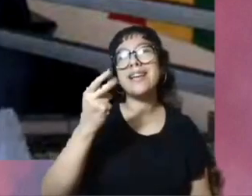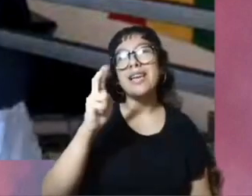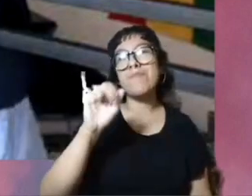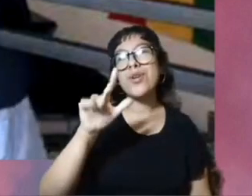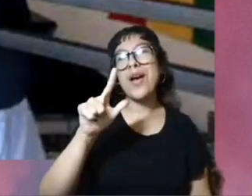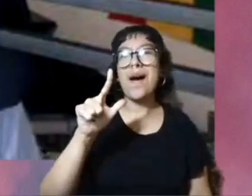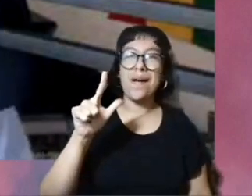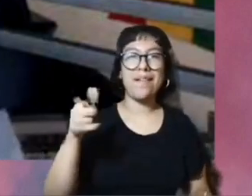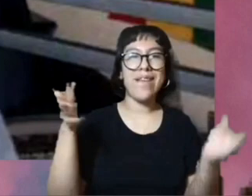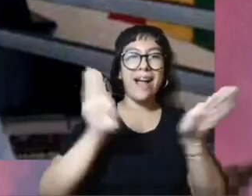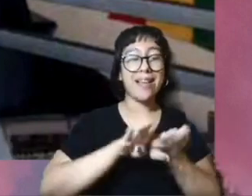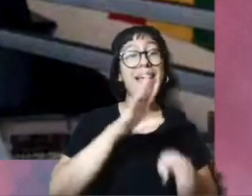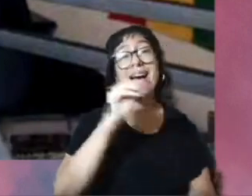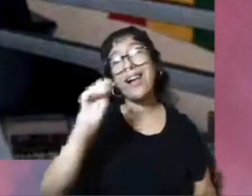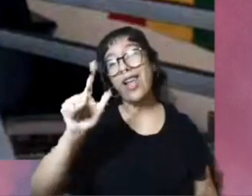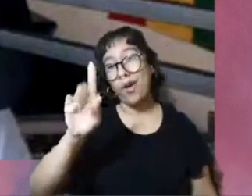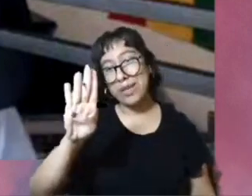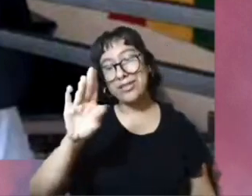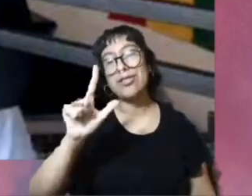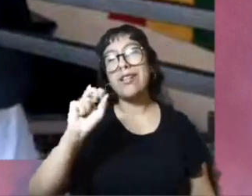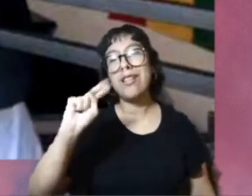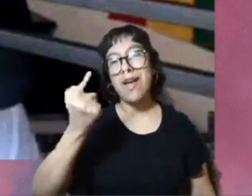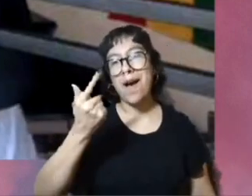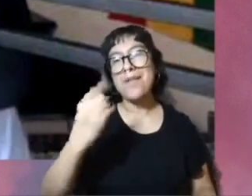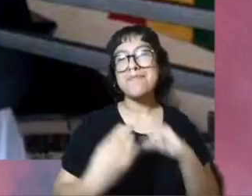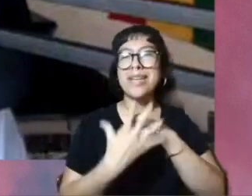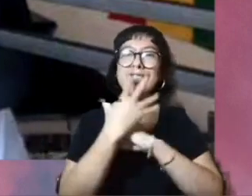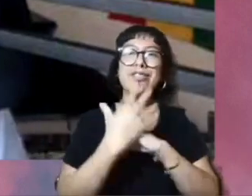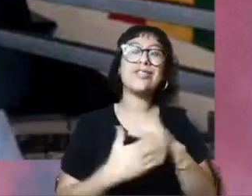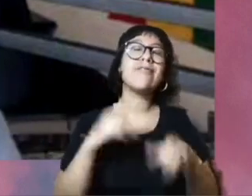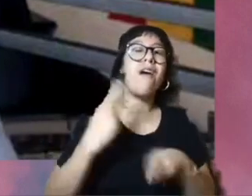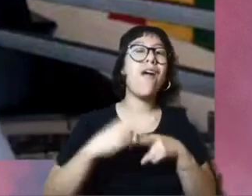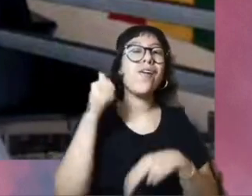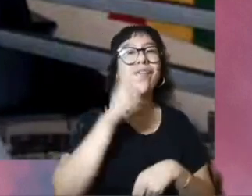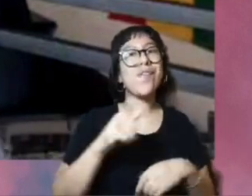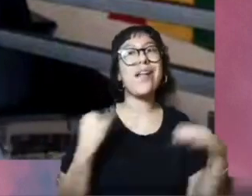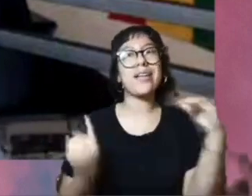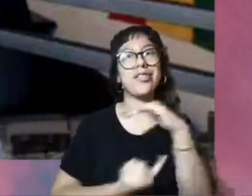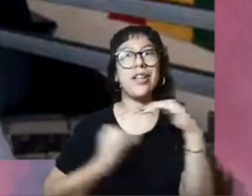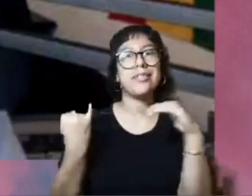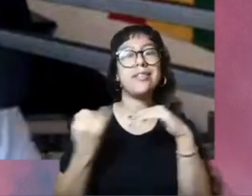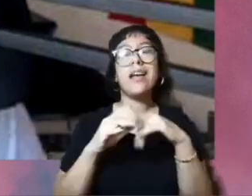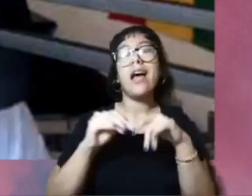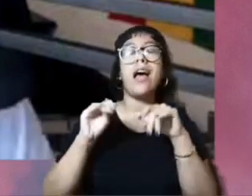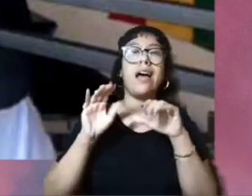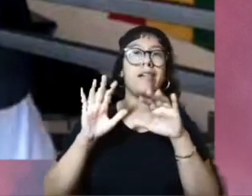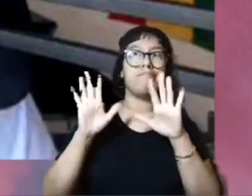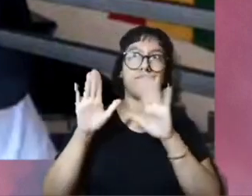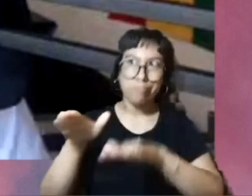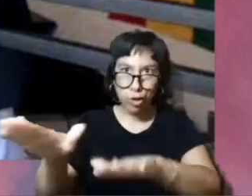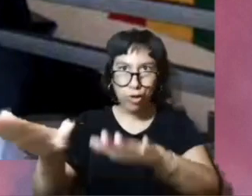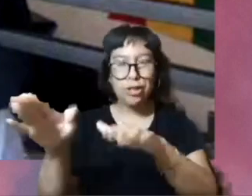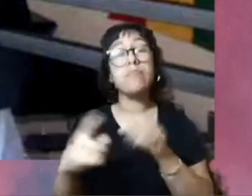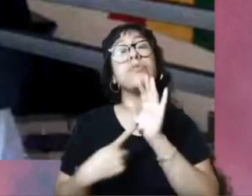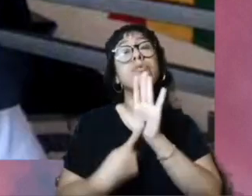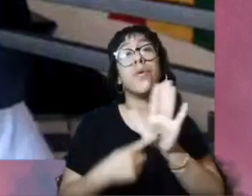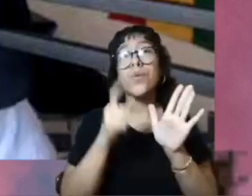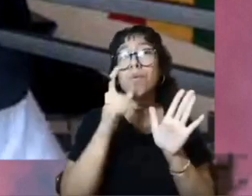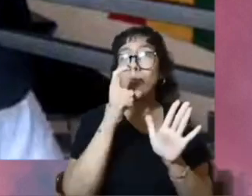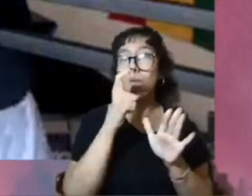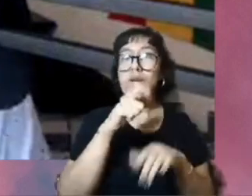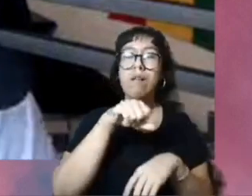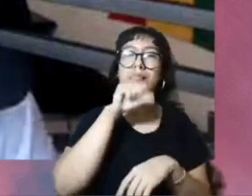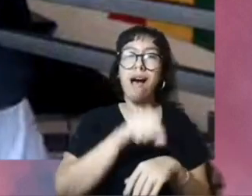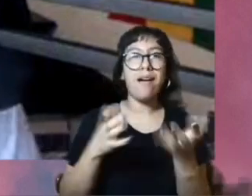Beach, California, and we'll be reading the poems Girl in Isolation and Orderly Worship. So I need y'all to help me welcome and show the utmost